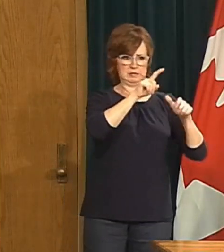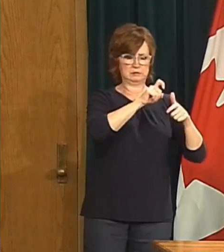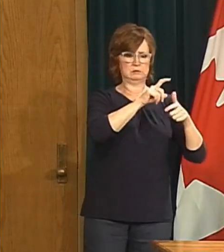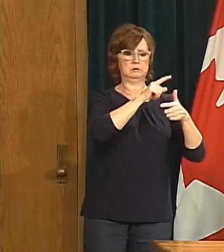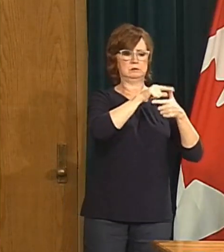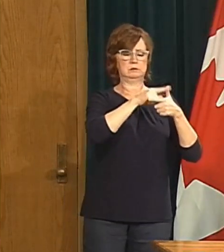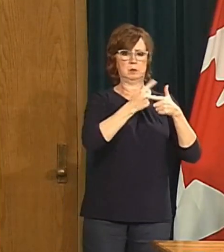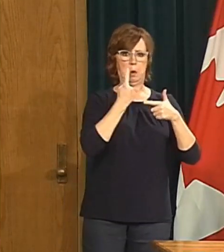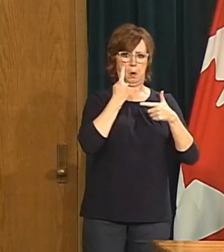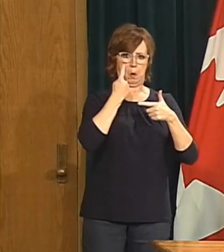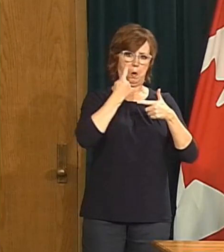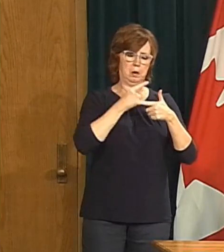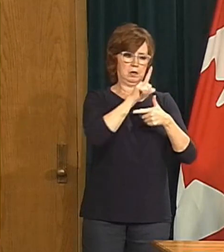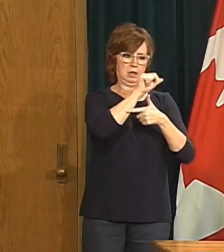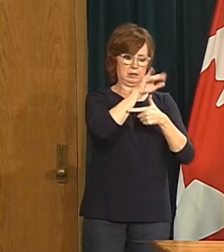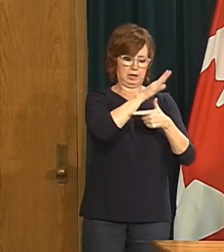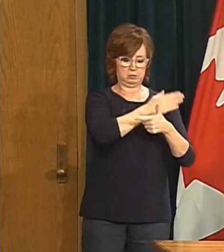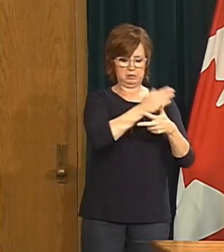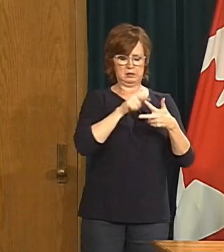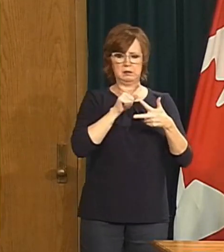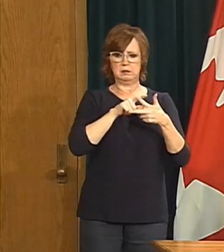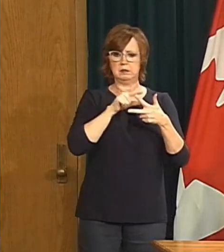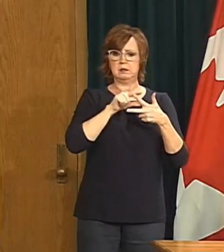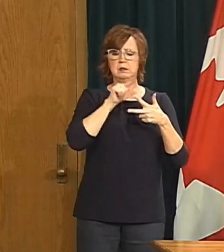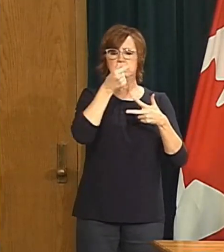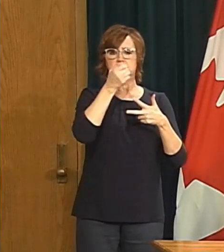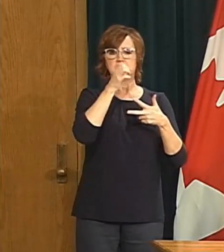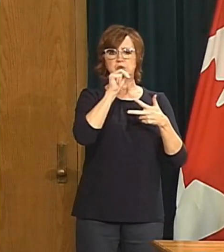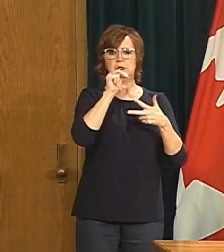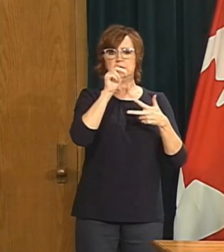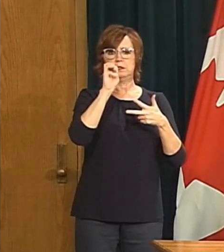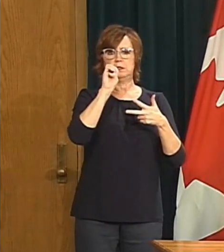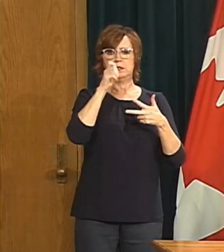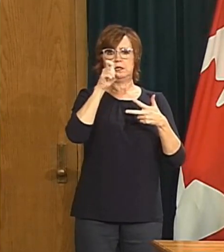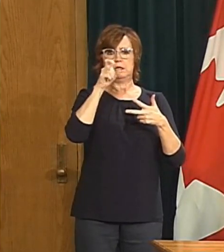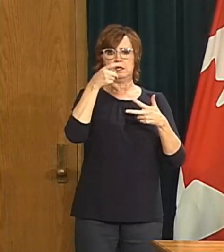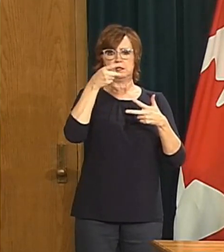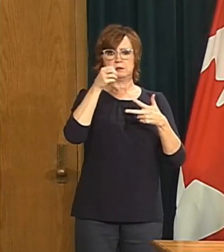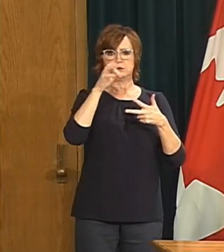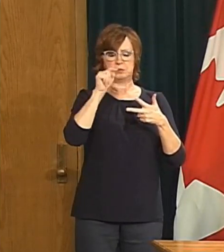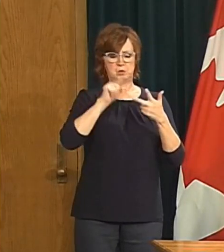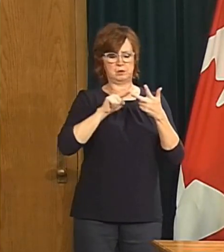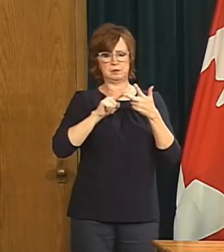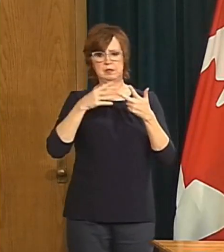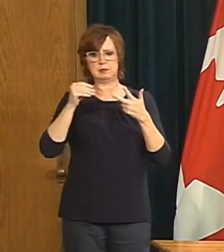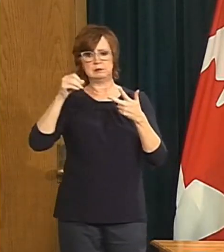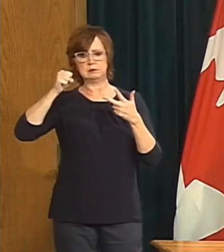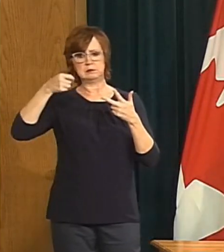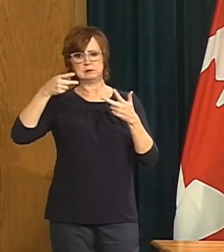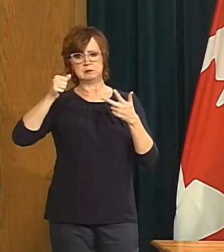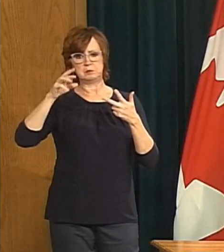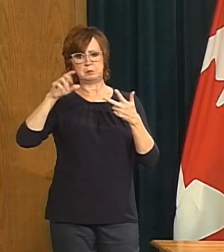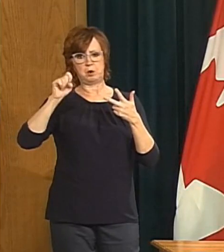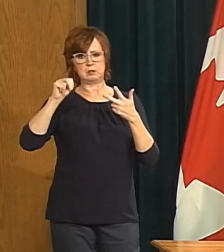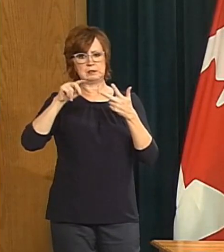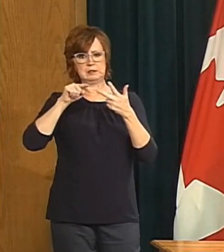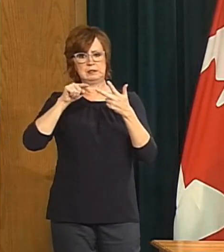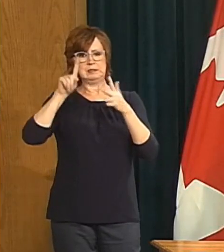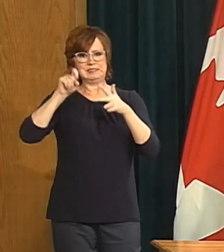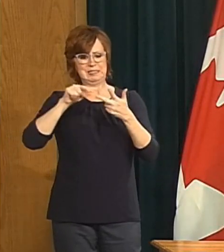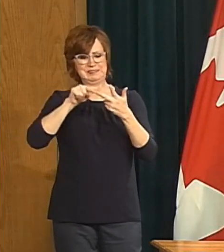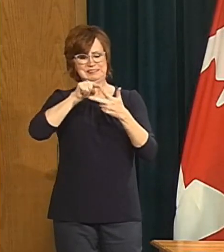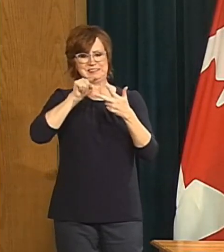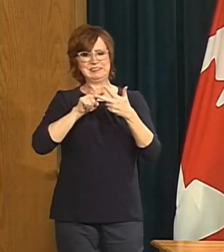reopen the province? I'll just approach that, and then Dr. Shahab may have something to add. It's of vital importance, alongside with